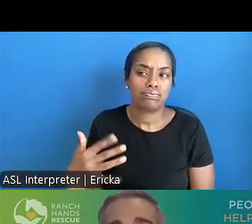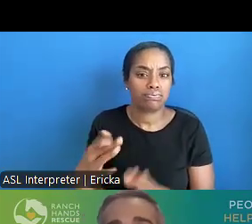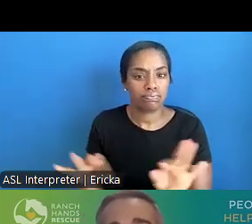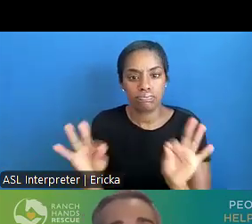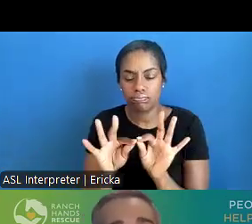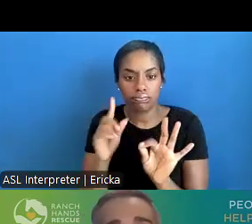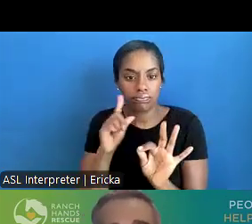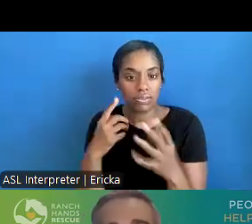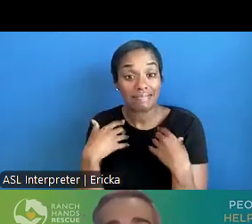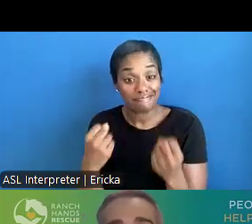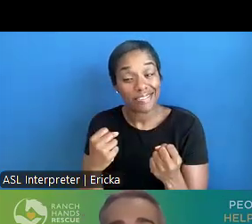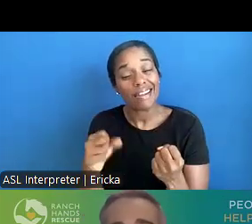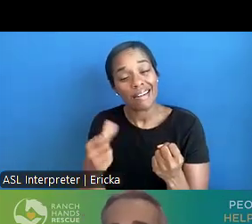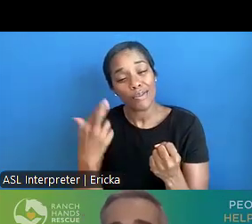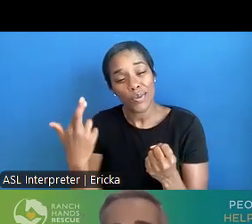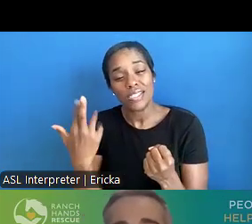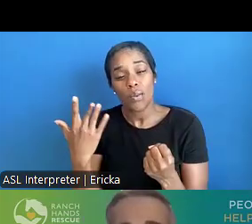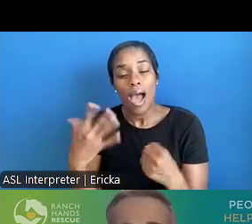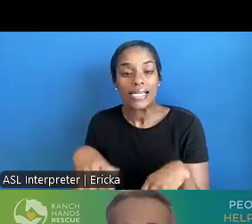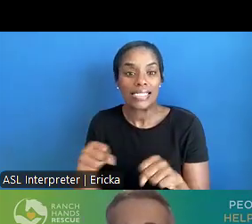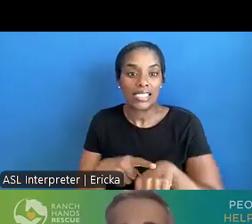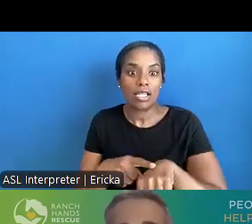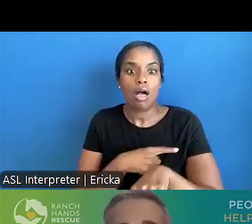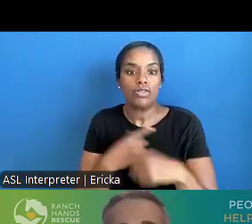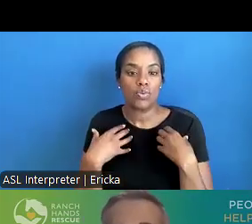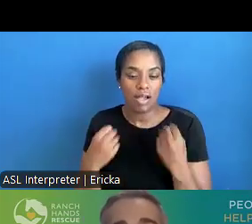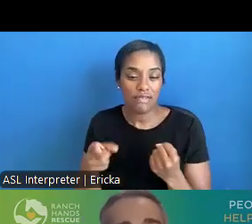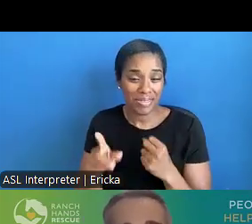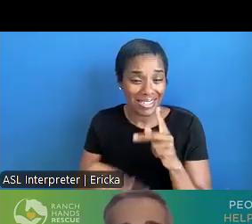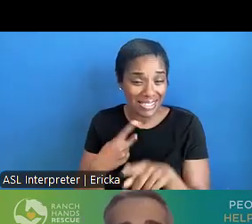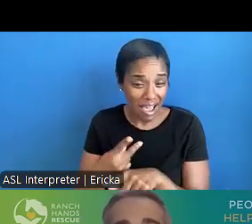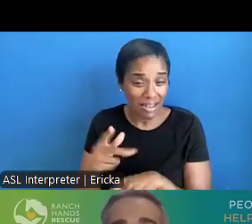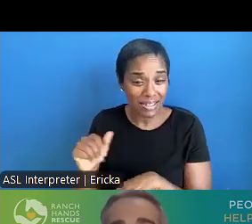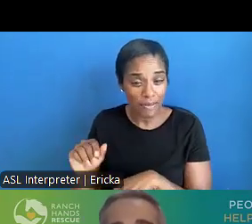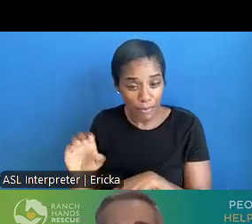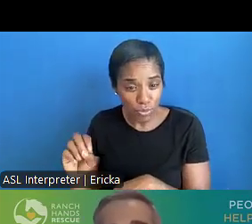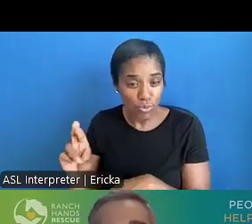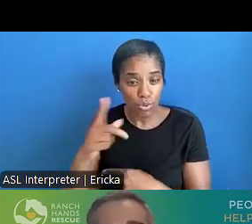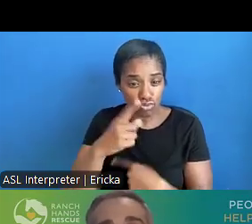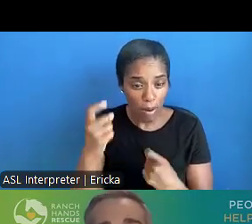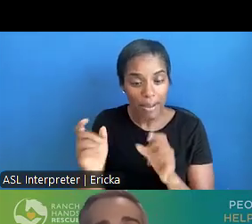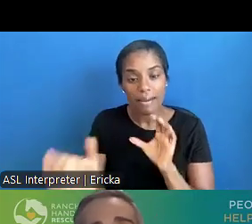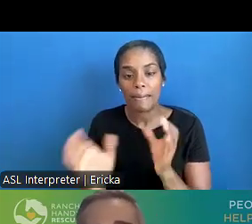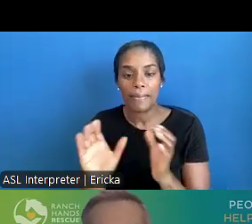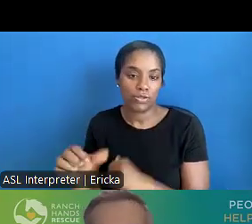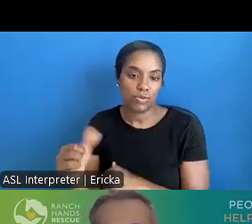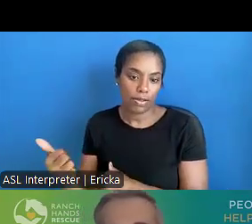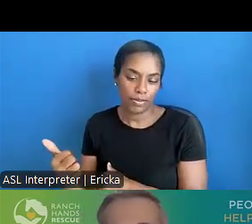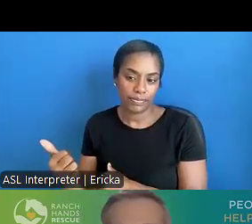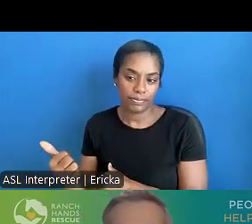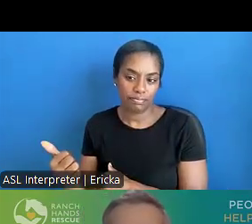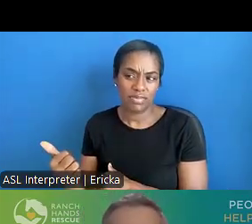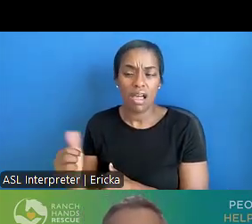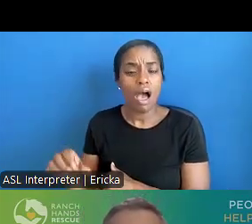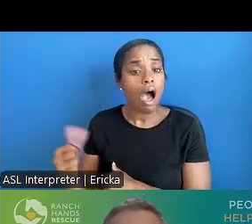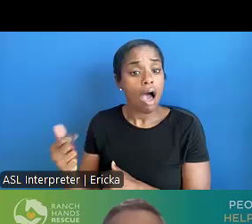why it takes longer to recover from these types of abuses or these types of traumas compared to others. It's not to minimize other